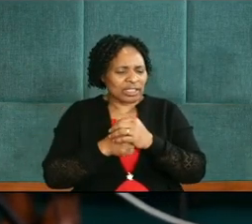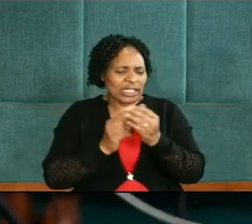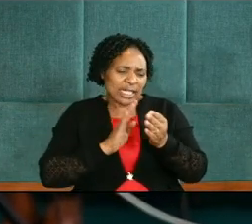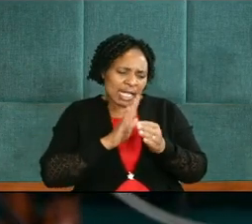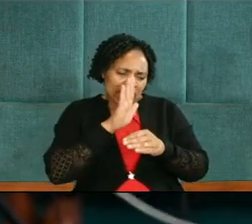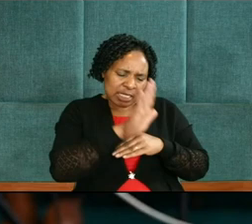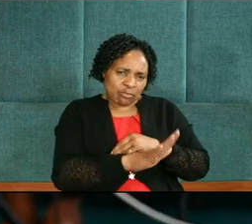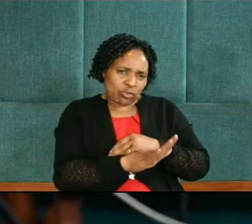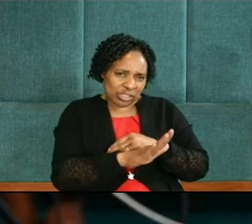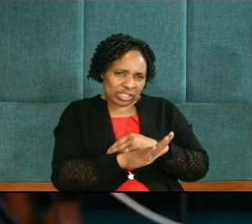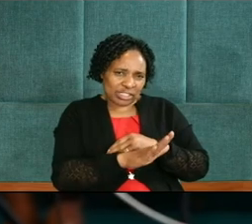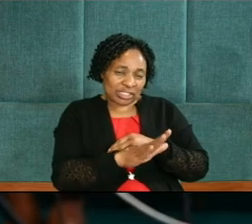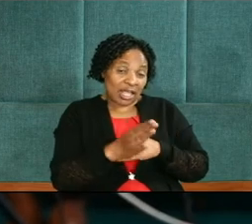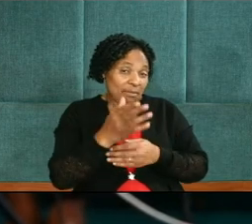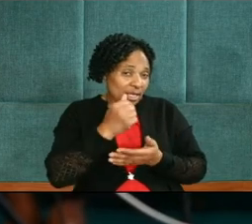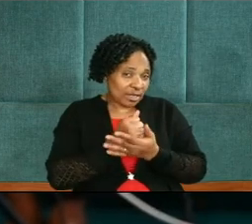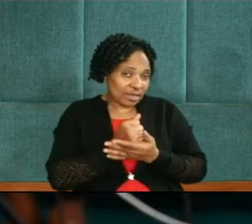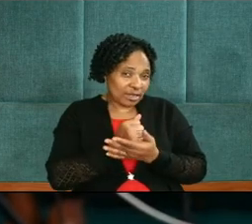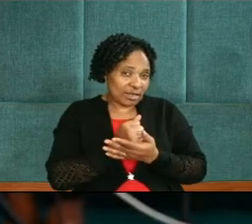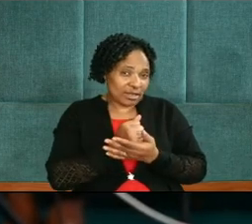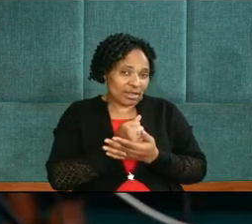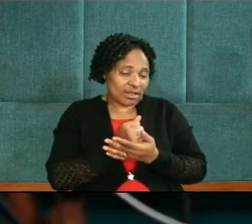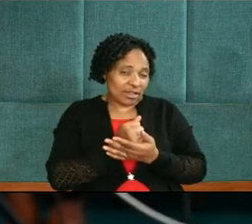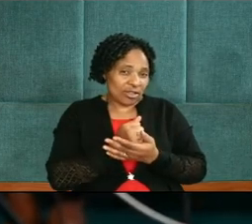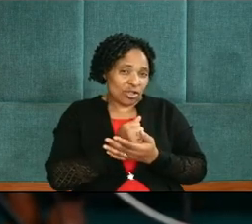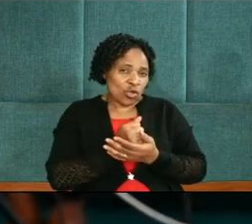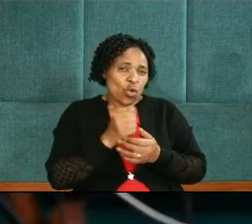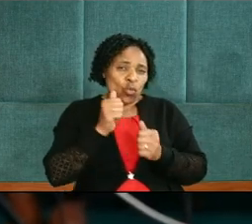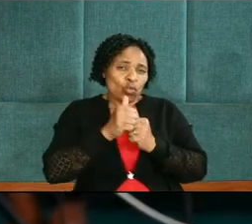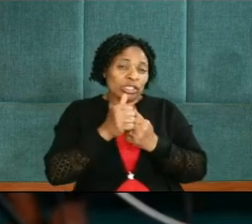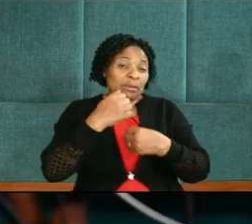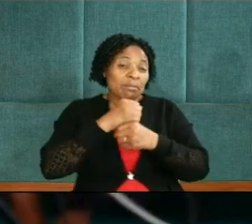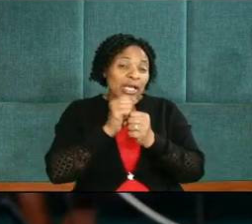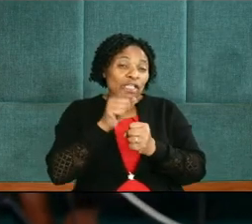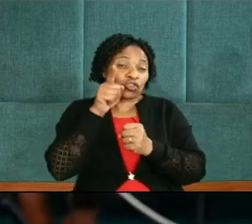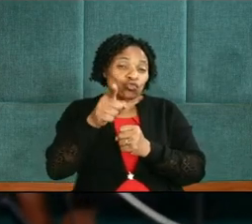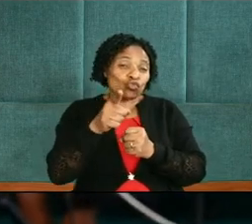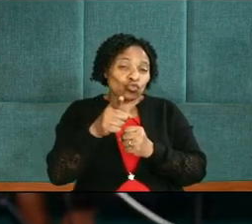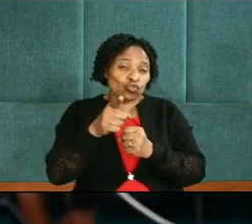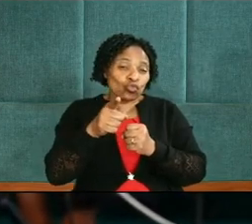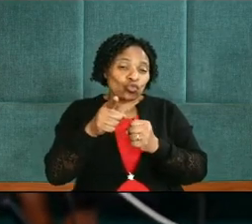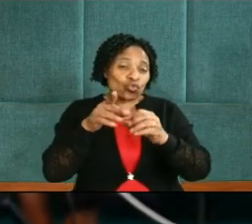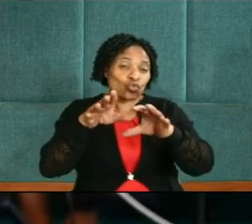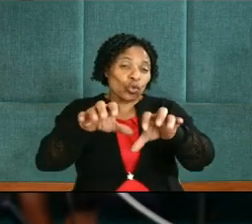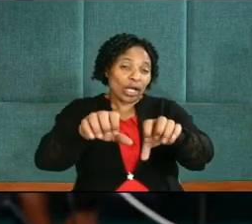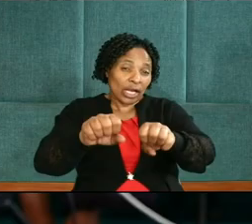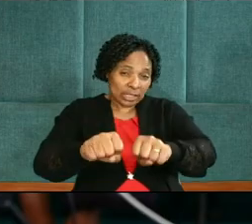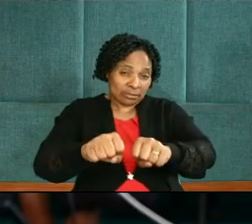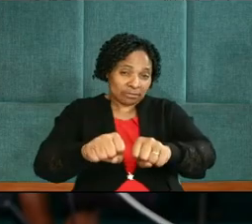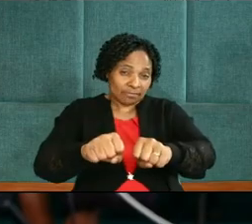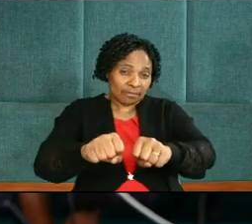deposit, amen, guaranteeing your inheritance